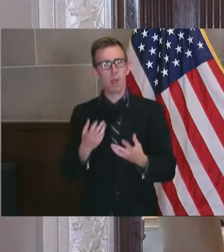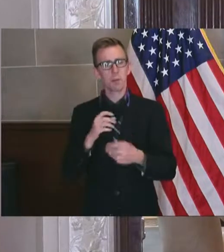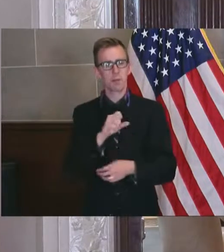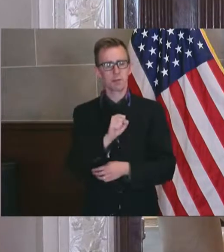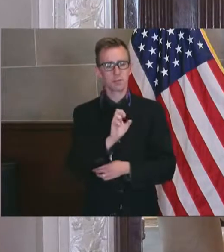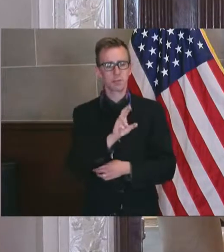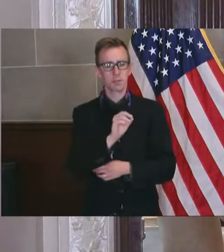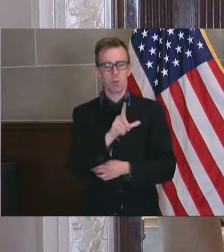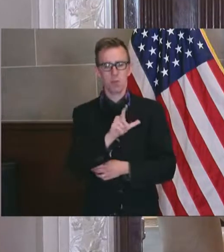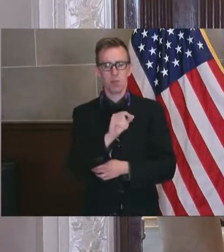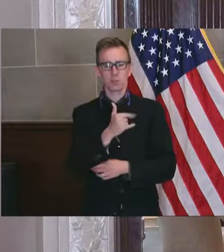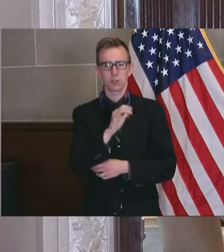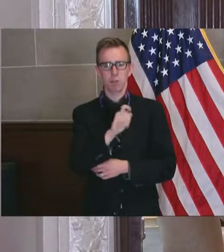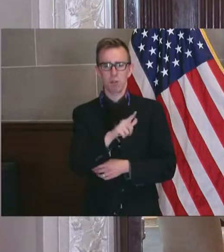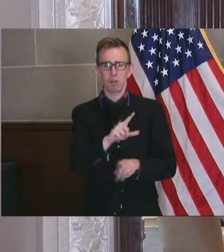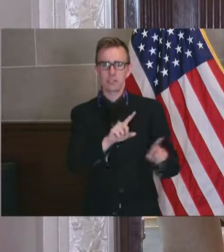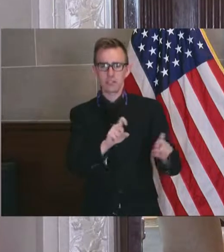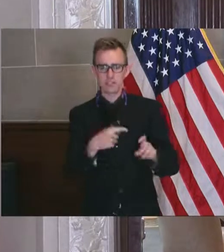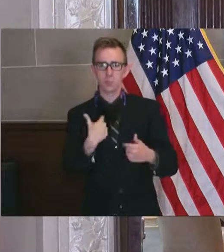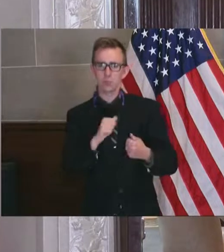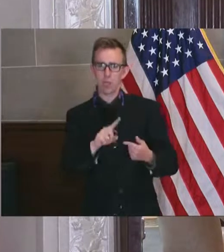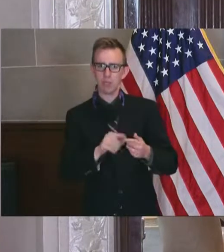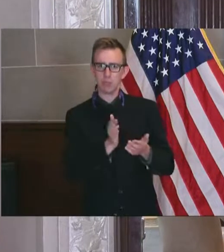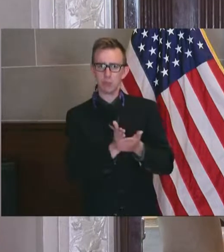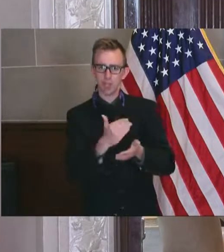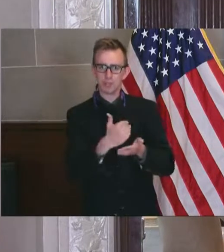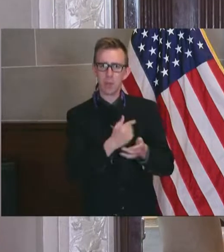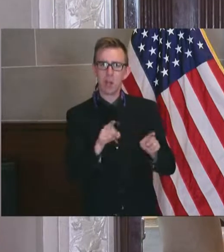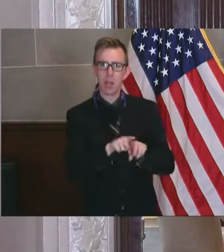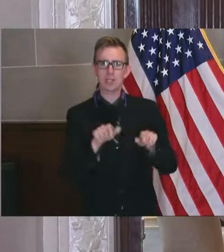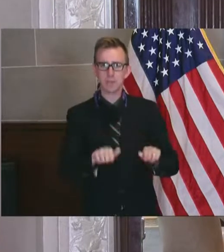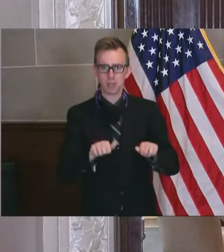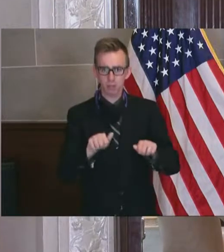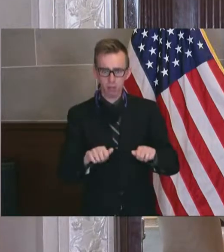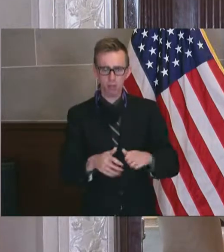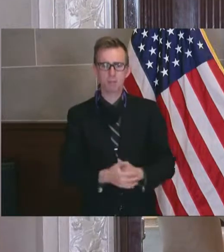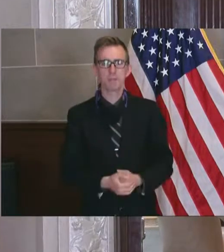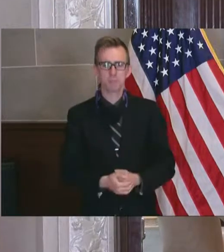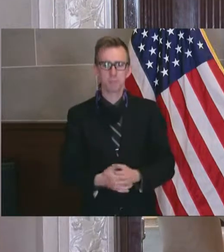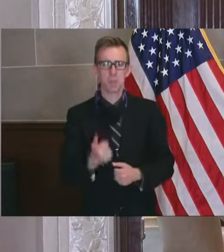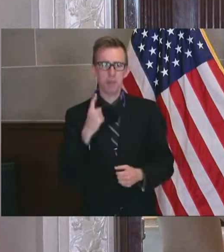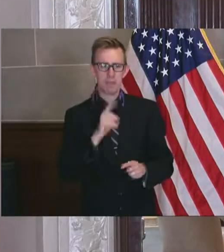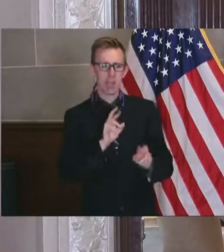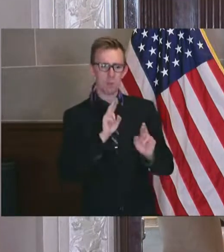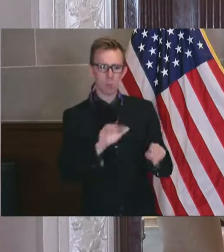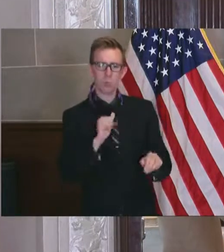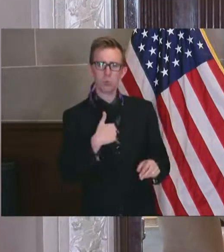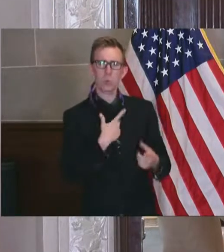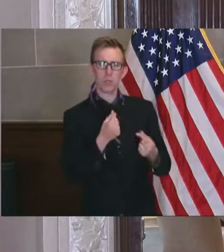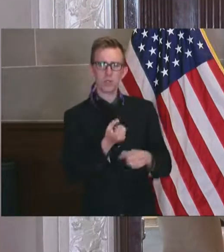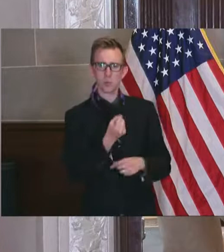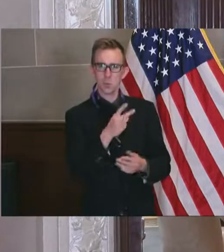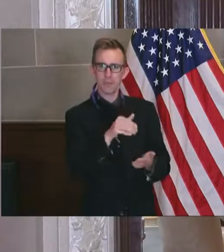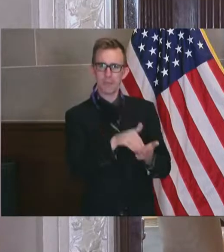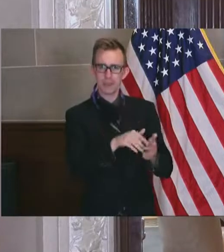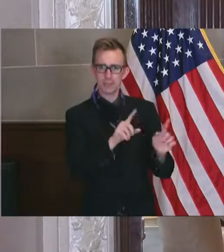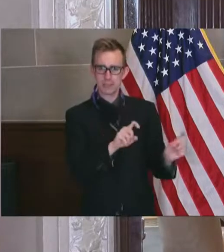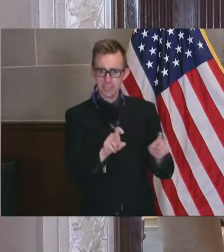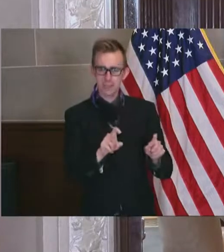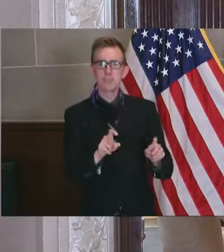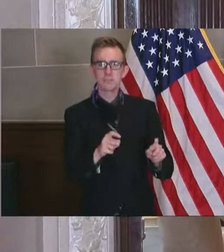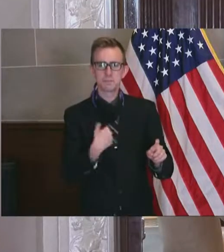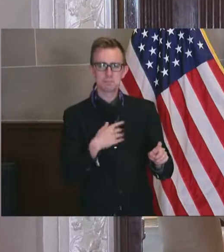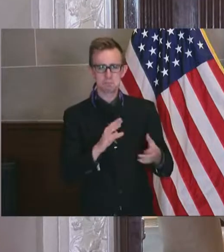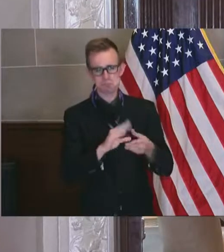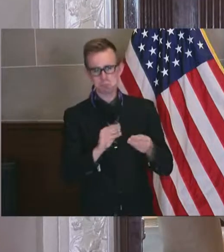serological testing we'd done, because we try to be as transparent as we possibly can. And I think I reported to you we'd done about 12,000 tests, and we'd had, I